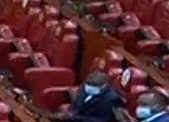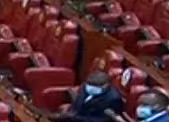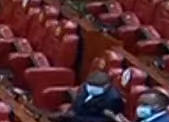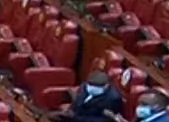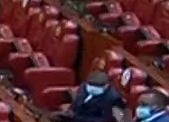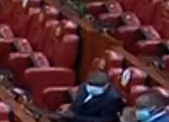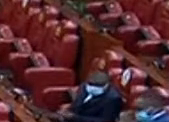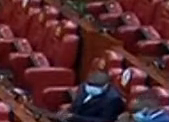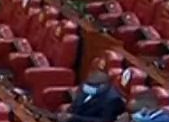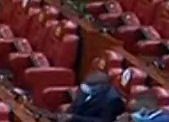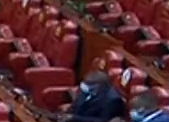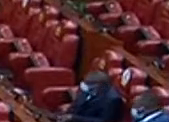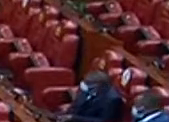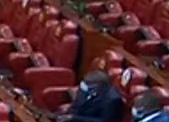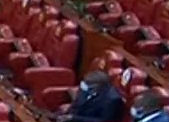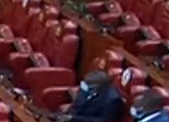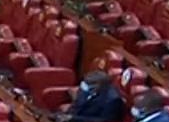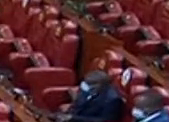Well, honourable members,